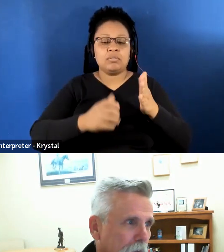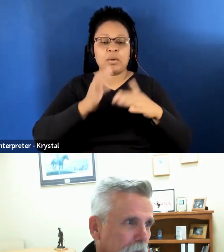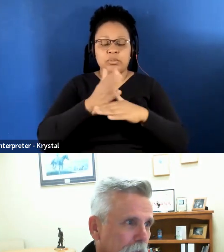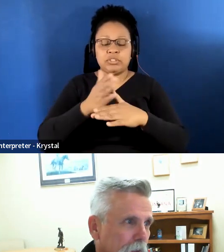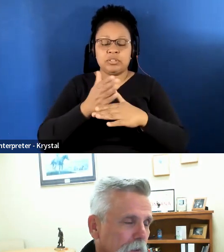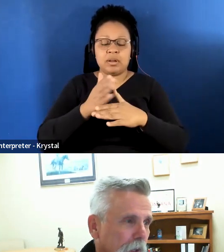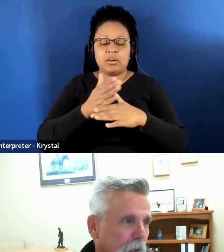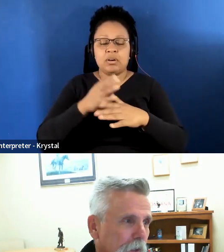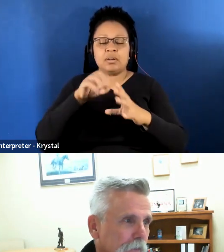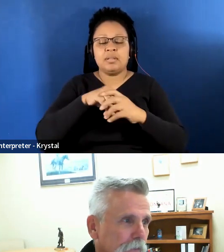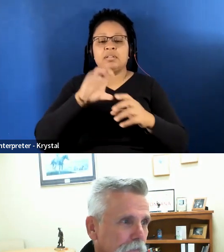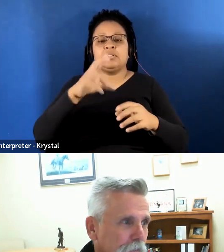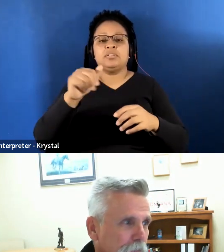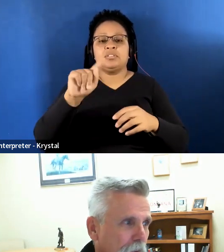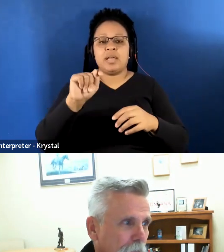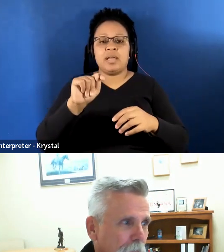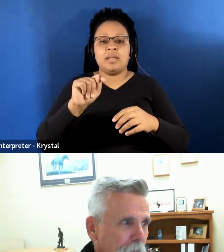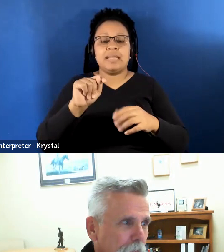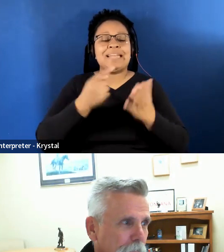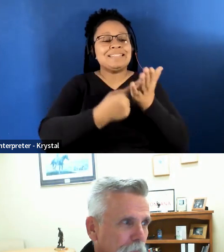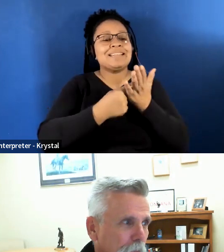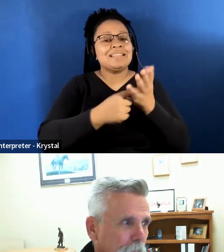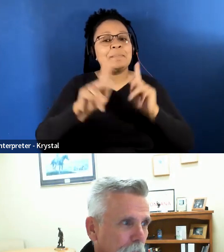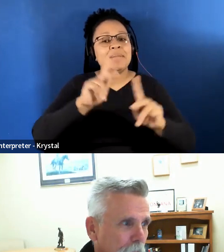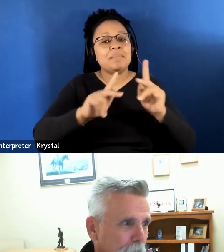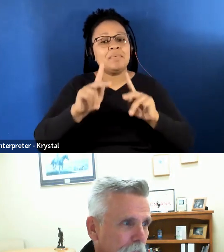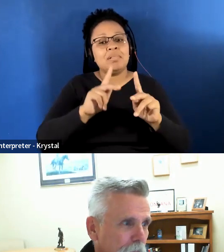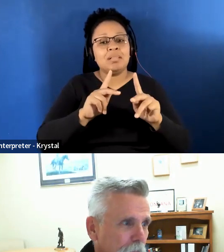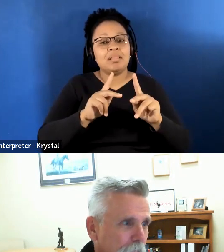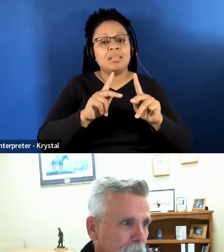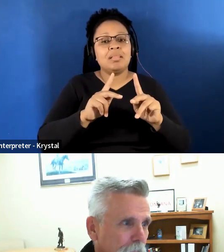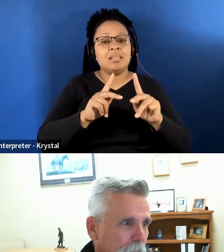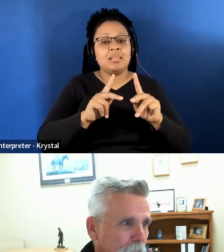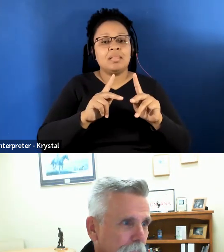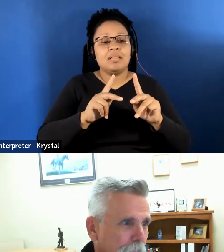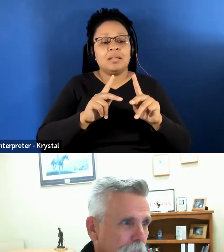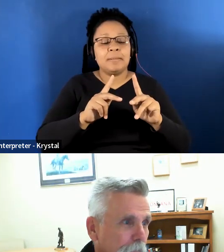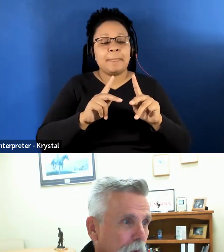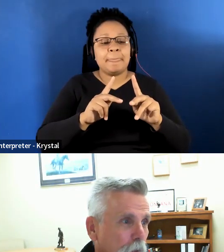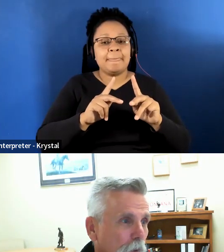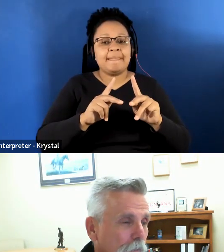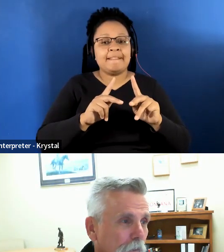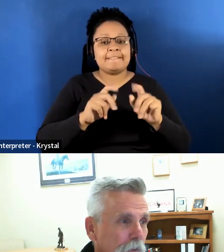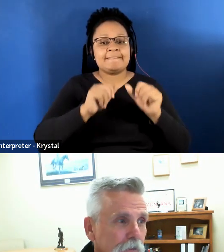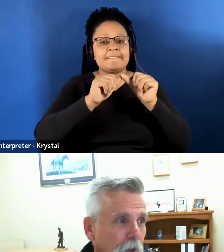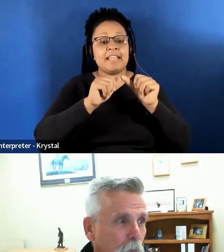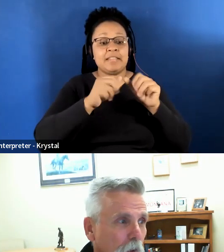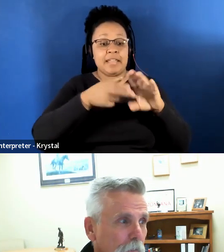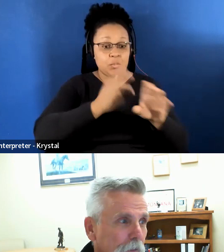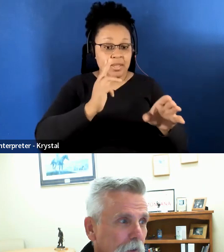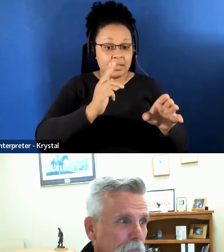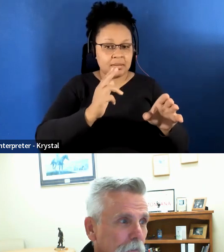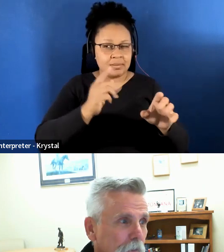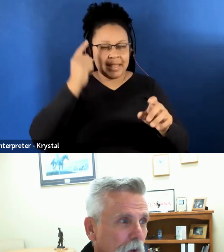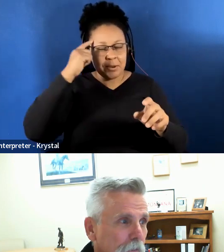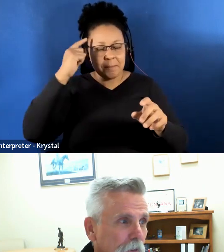in the chat, and it's talking about people, that they've kind of quit. They still come to work,